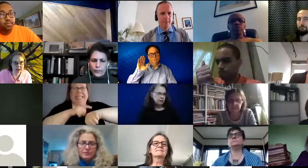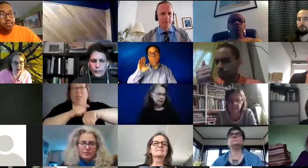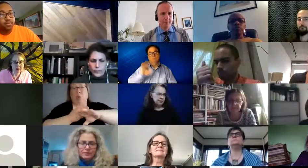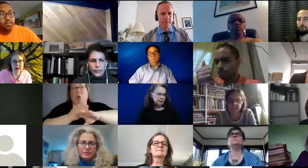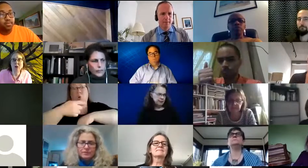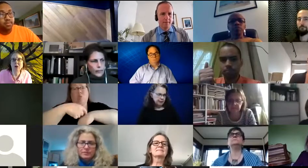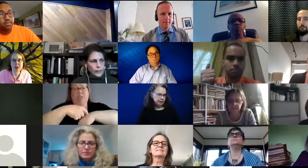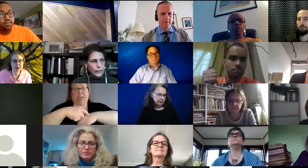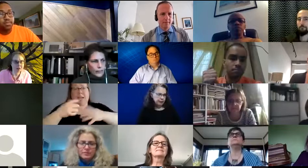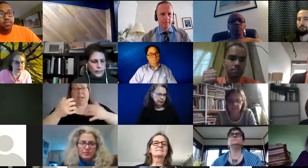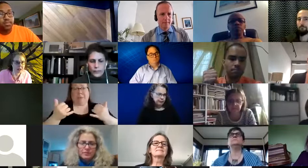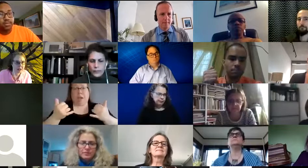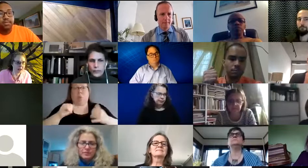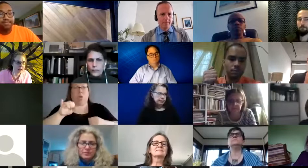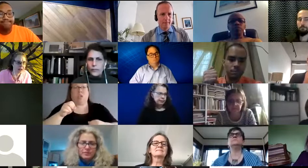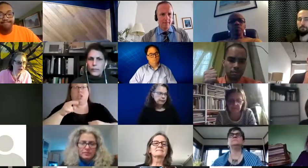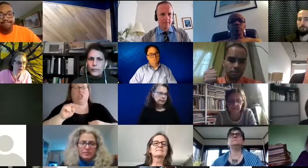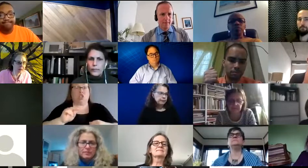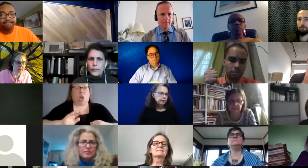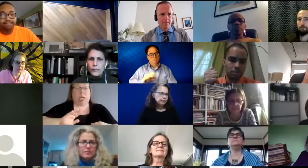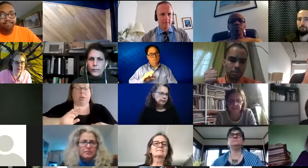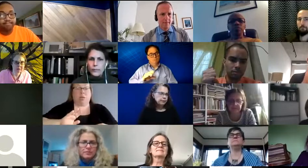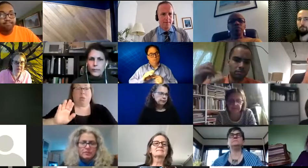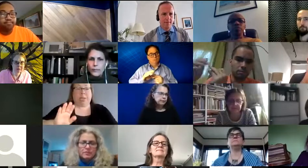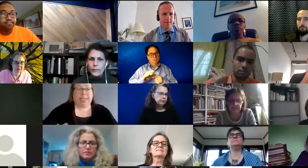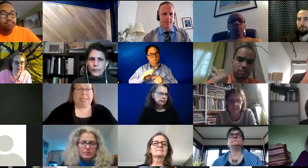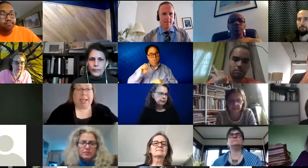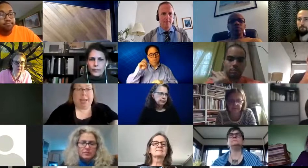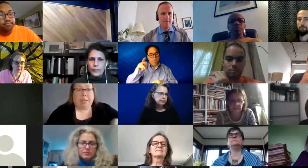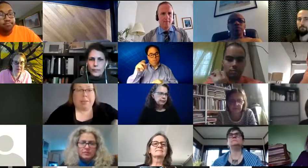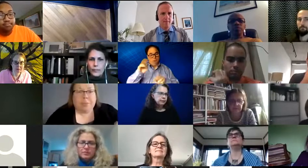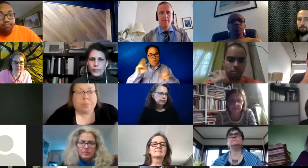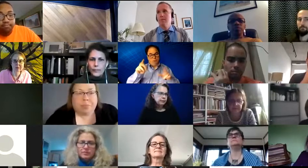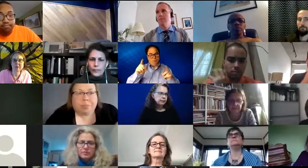now, and, oh, John is raising his hand. Go ahead, John.